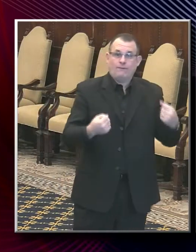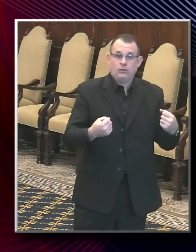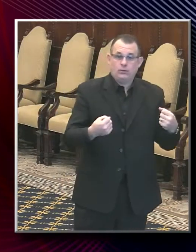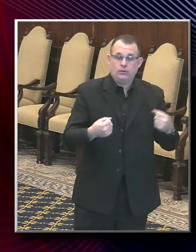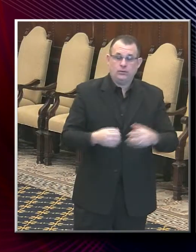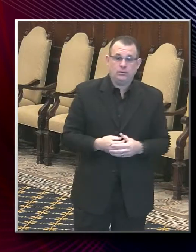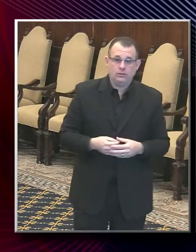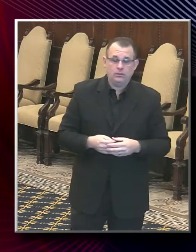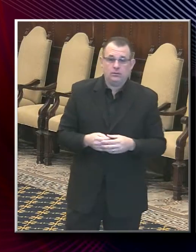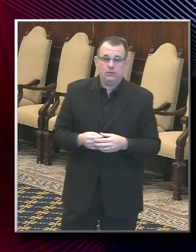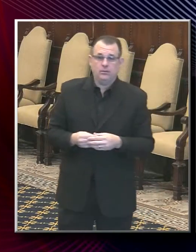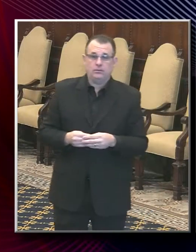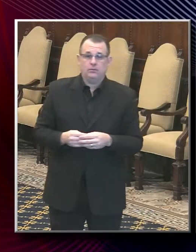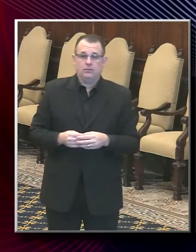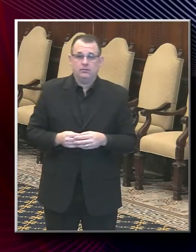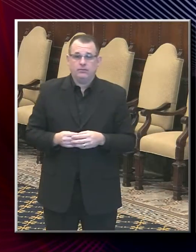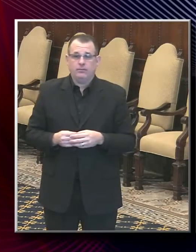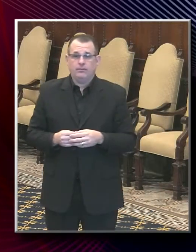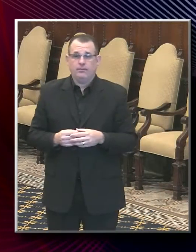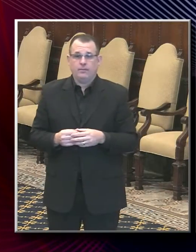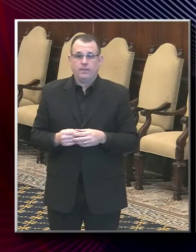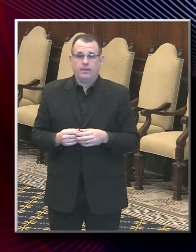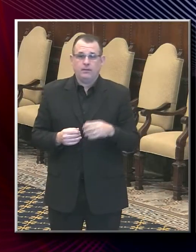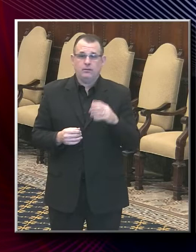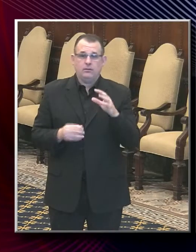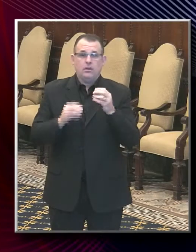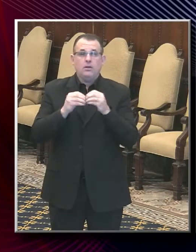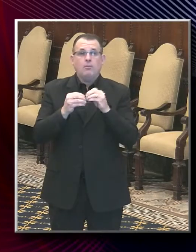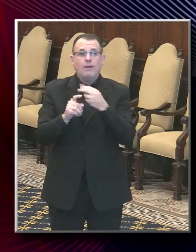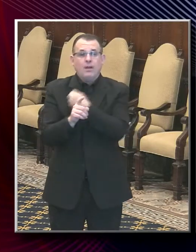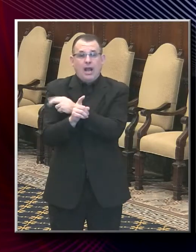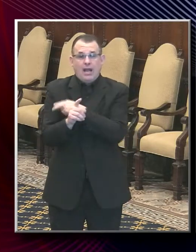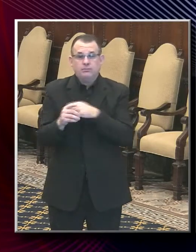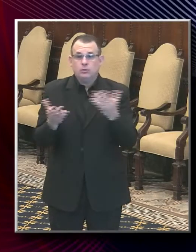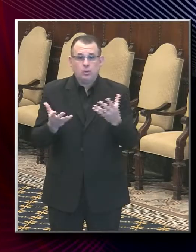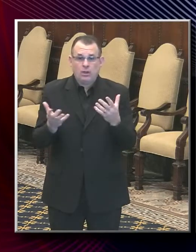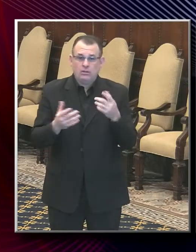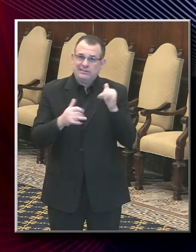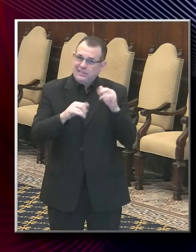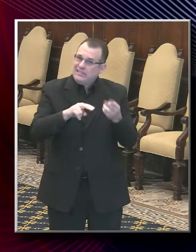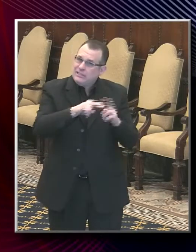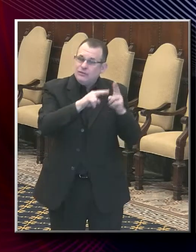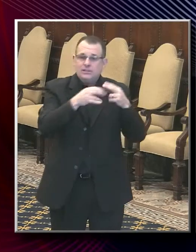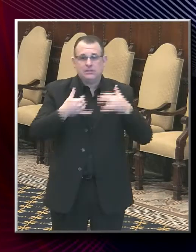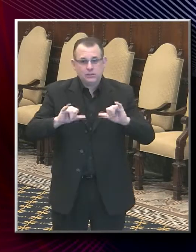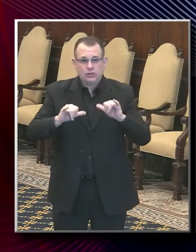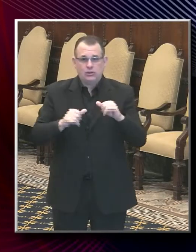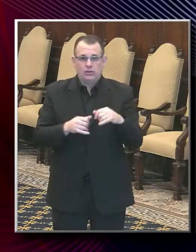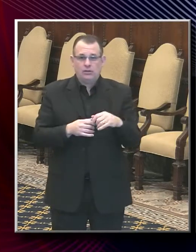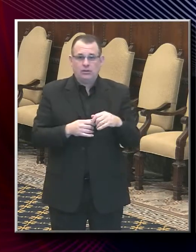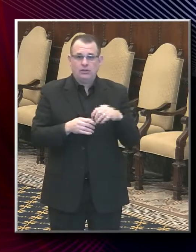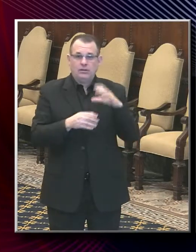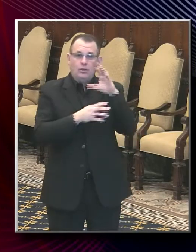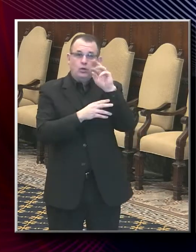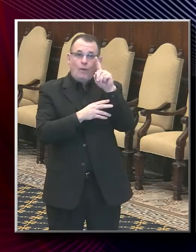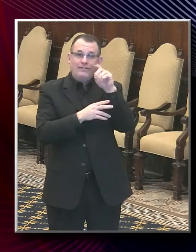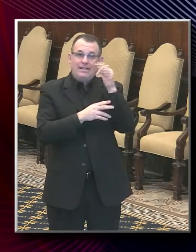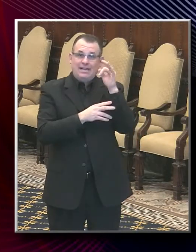isolation. The number of cases that are being treated in hospitals is growing. Number of COVID inpatients